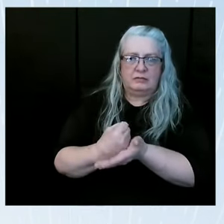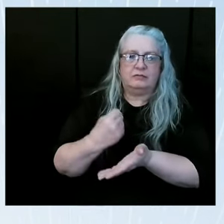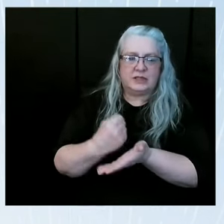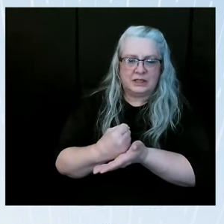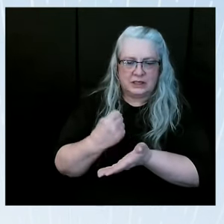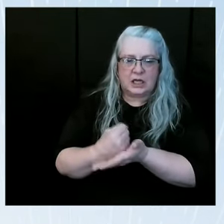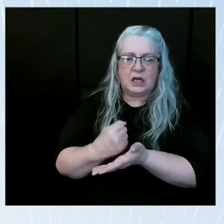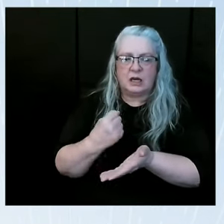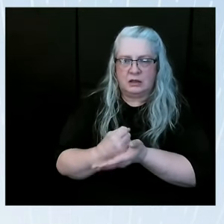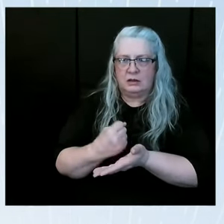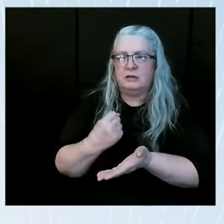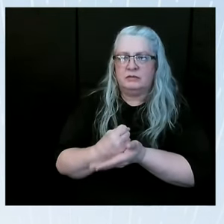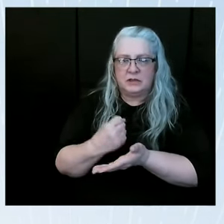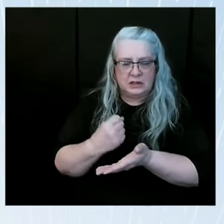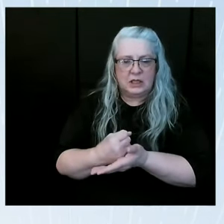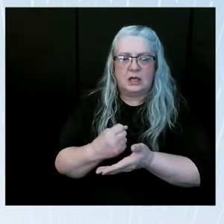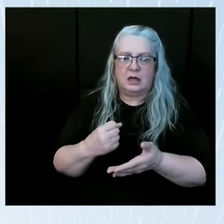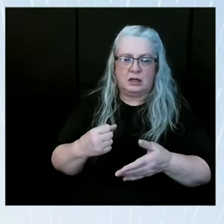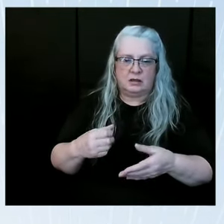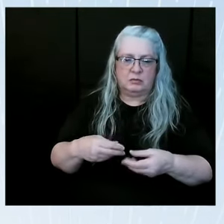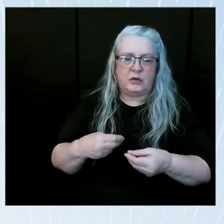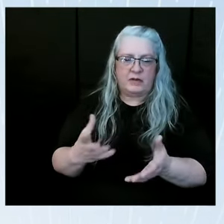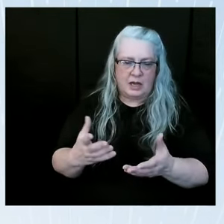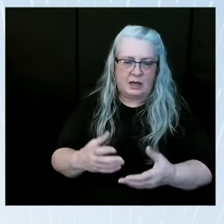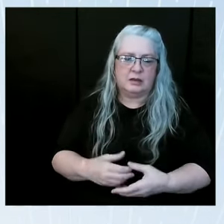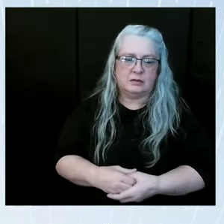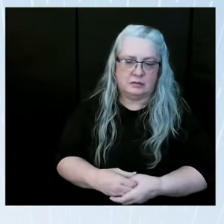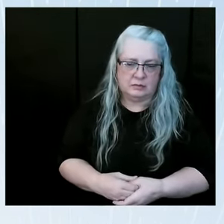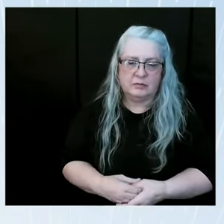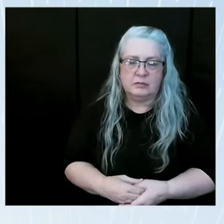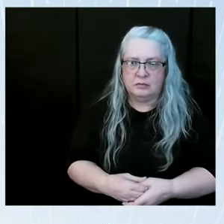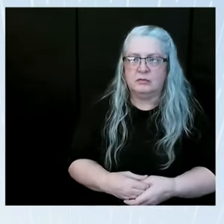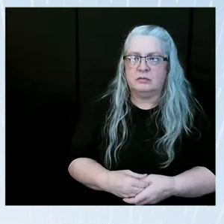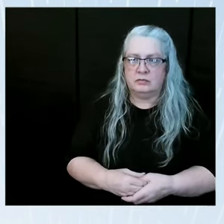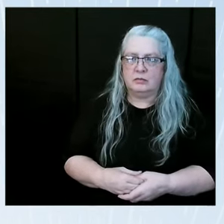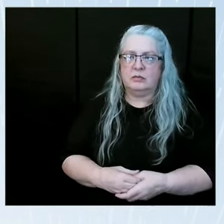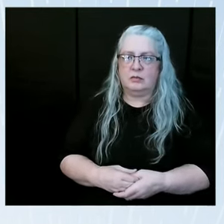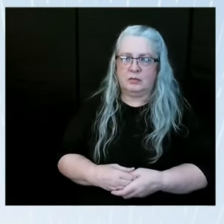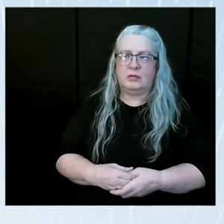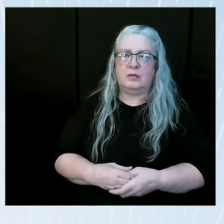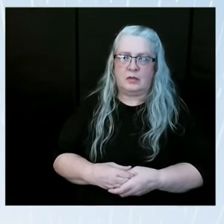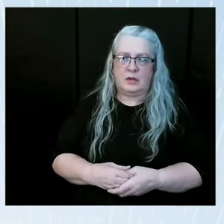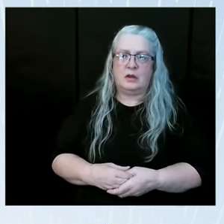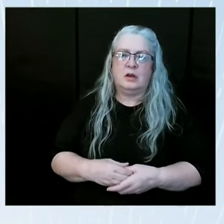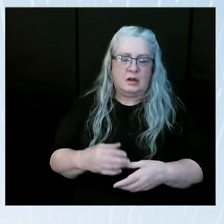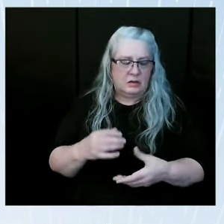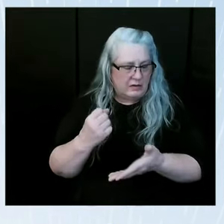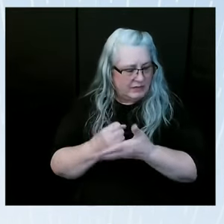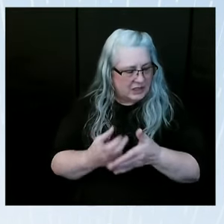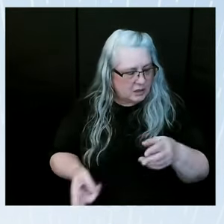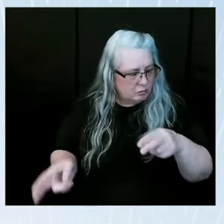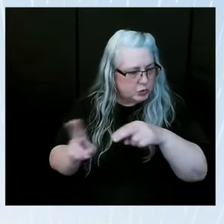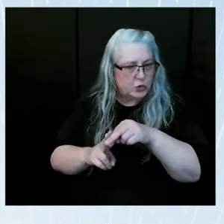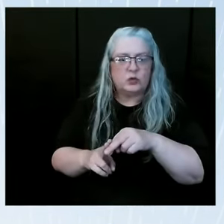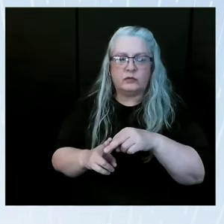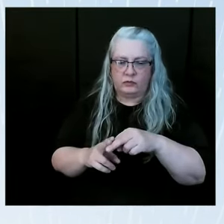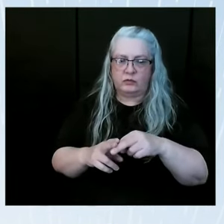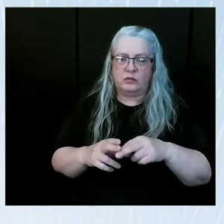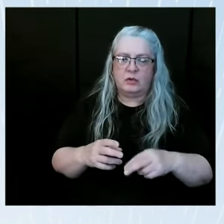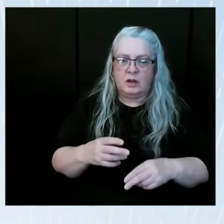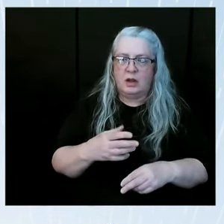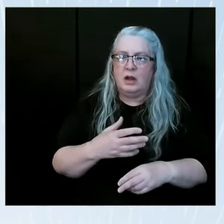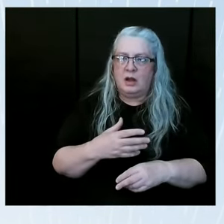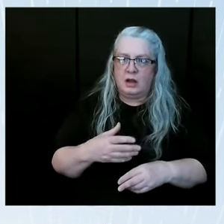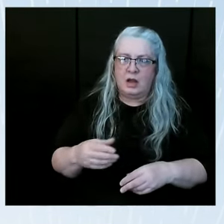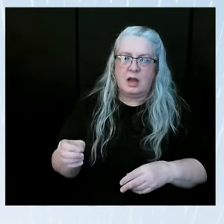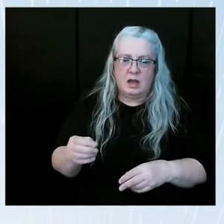by 40%. Liz Sherwood-Randall referenced our enforcement of the Uyghur Forced Labor